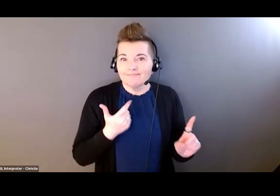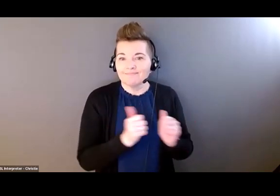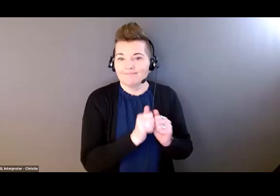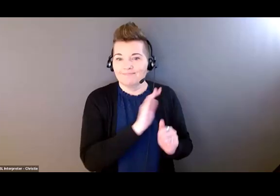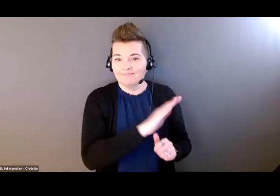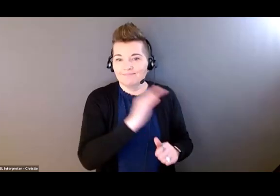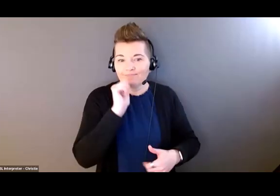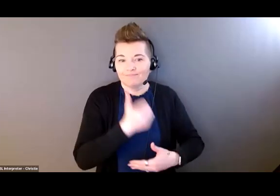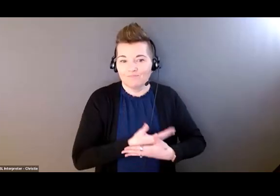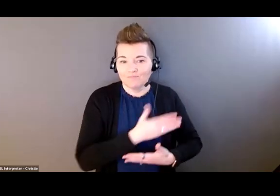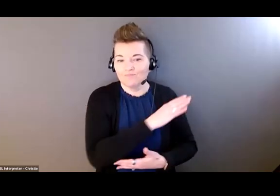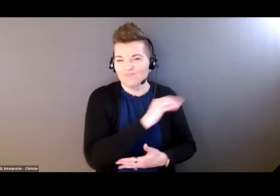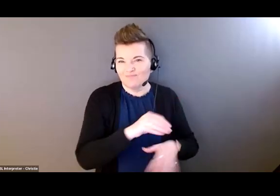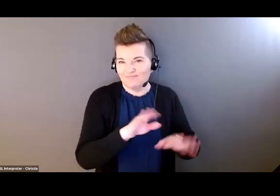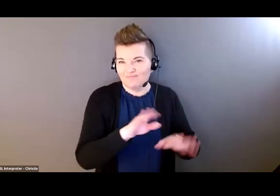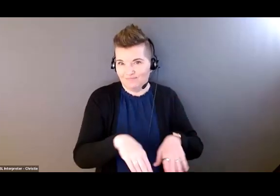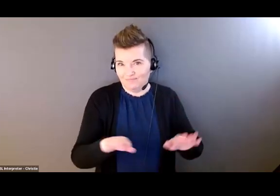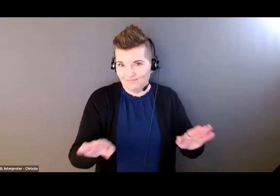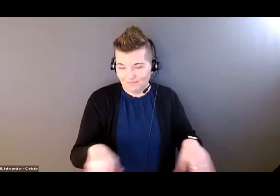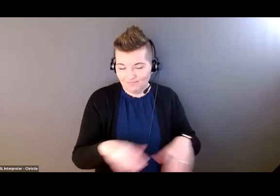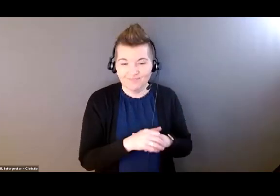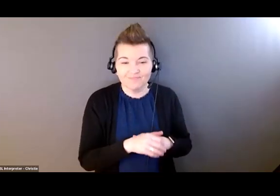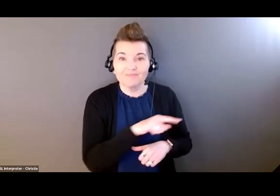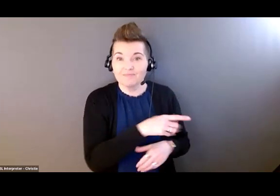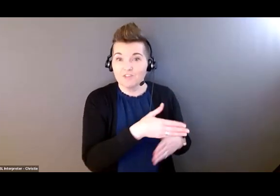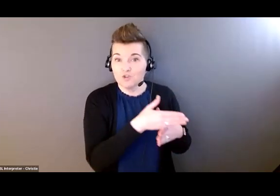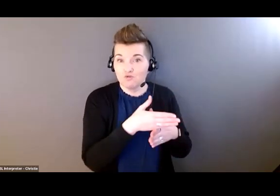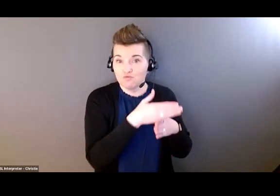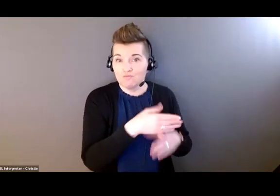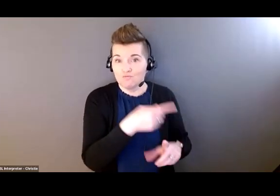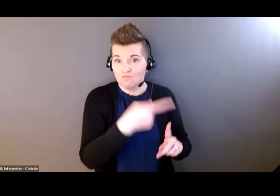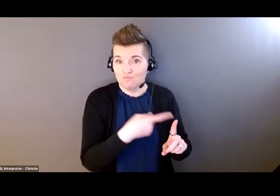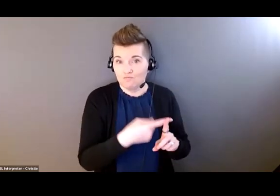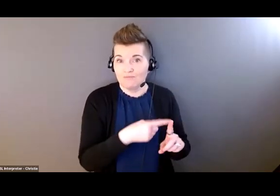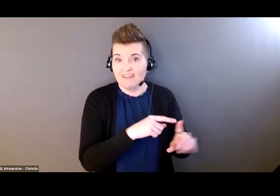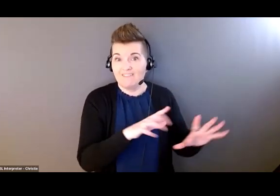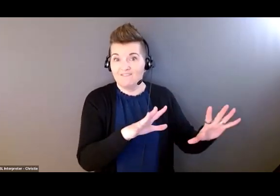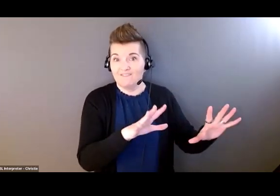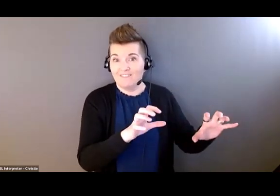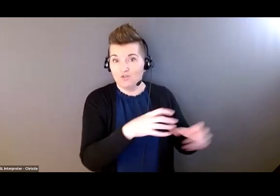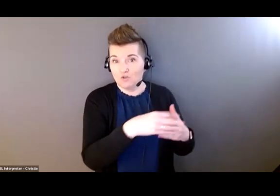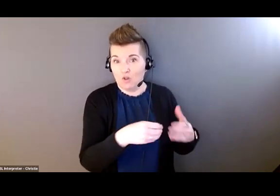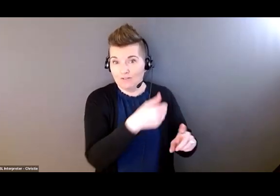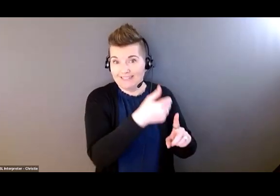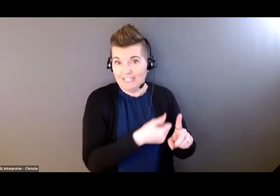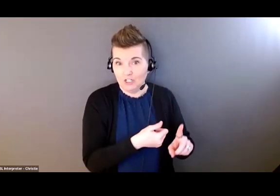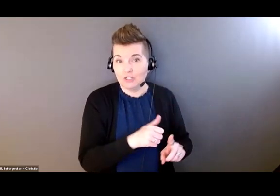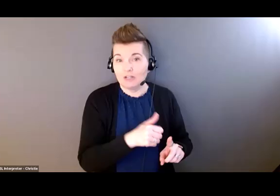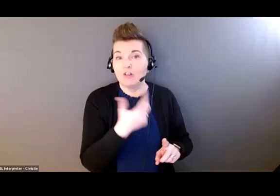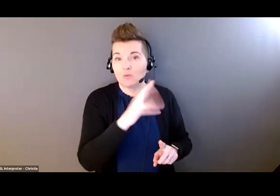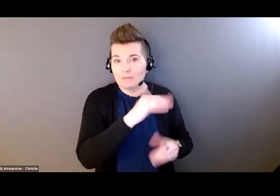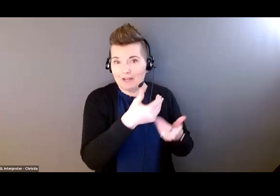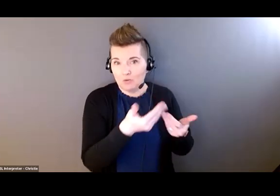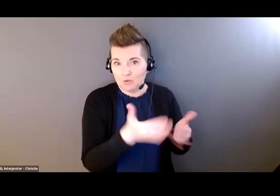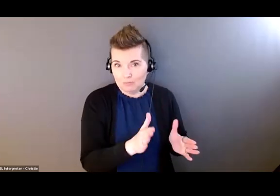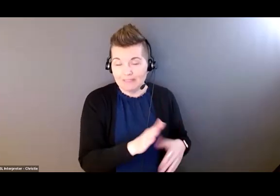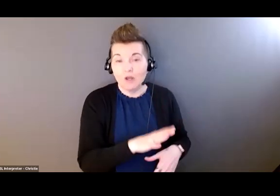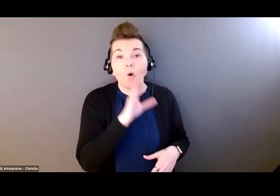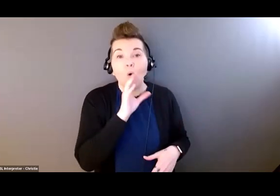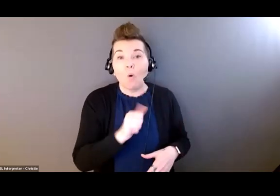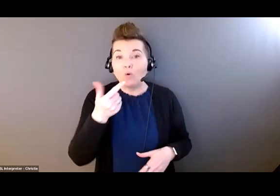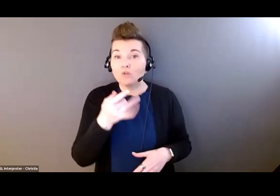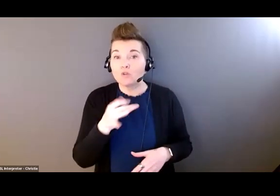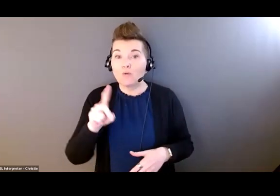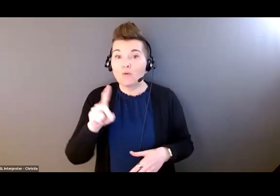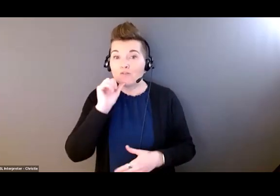So Anne's story starts with, to begin with, I was living with my daughter and kids. We were sharing rent, $500